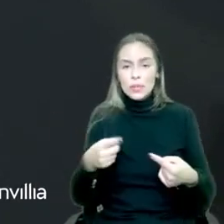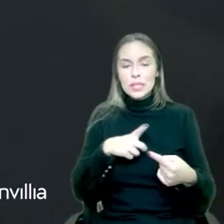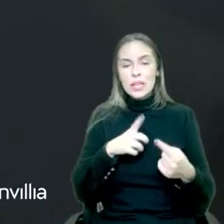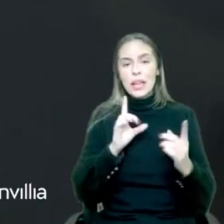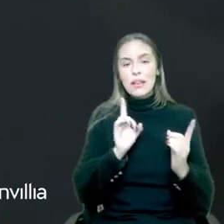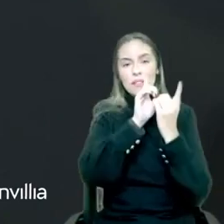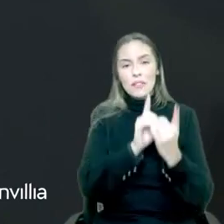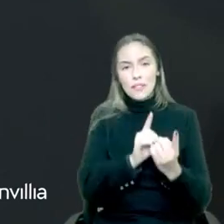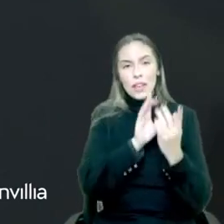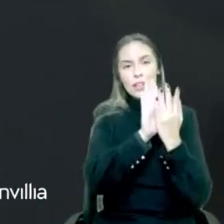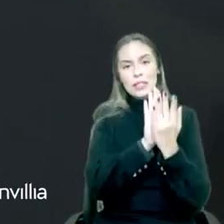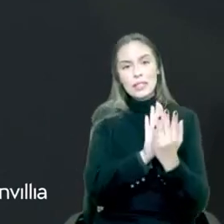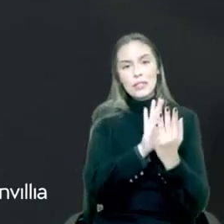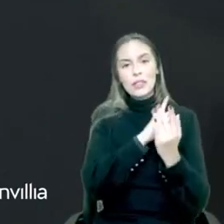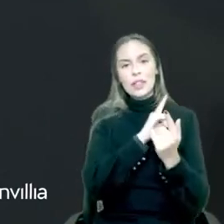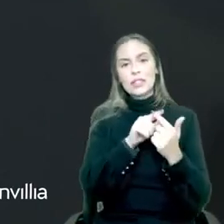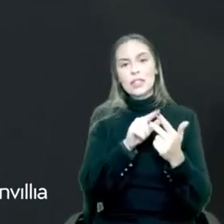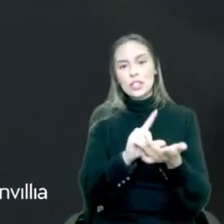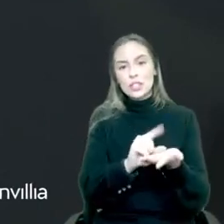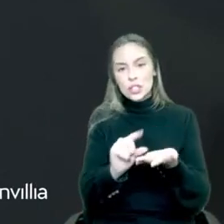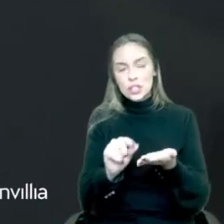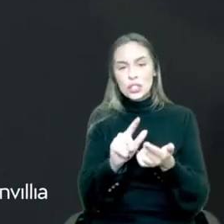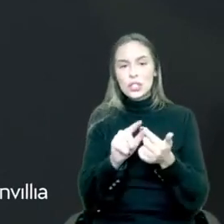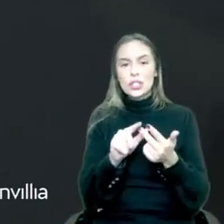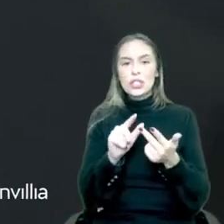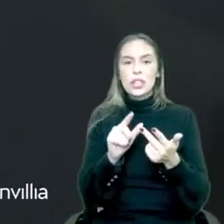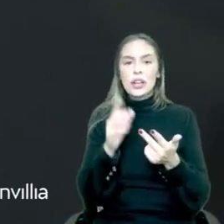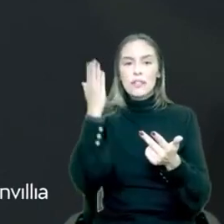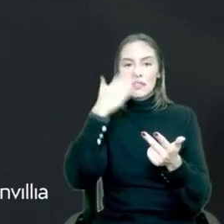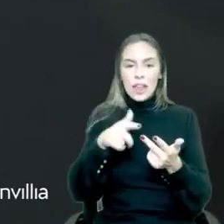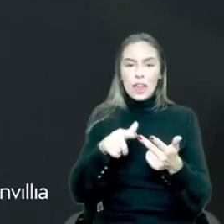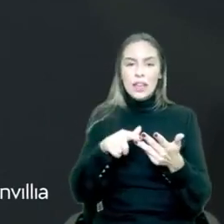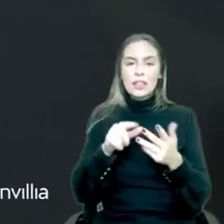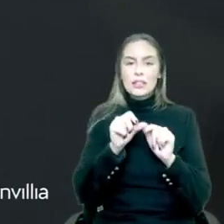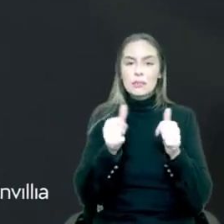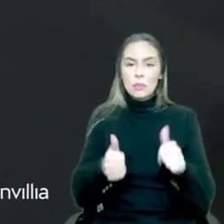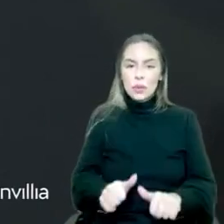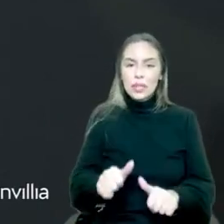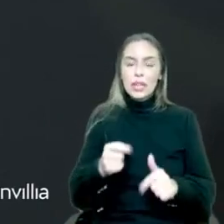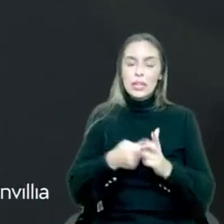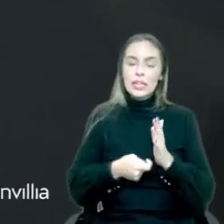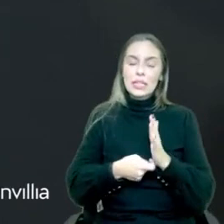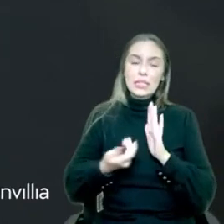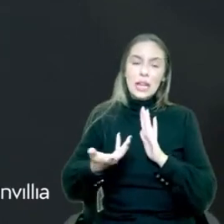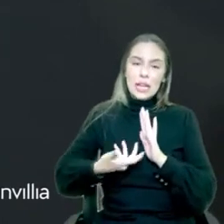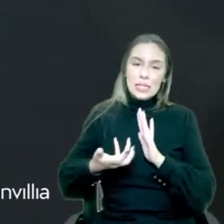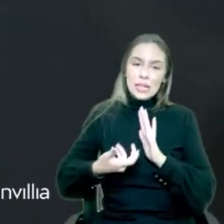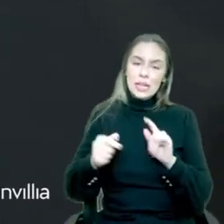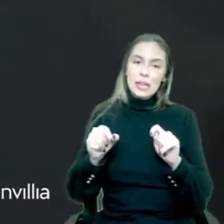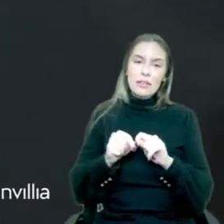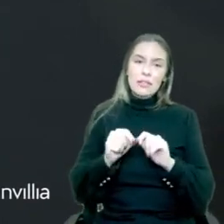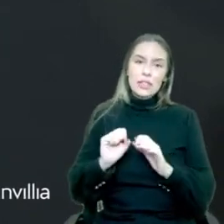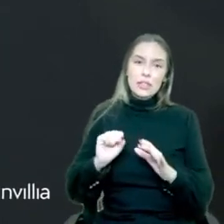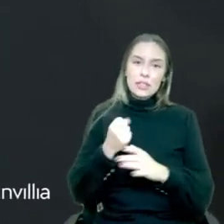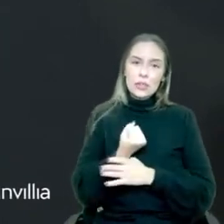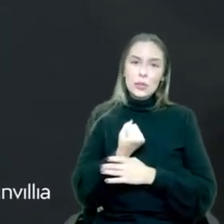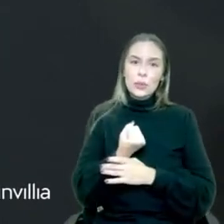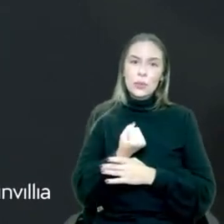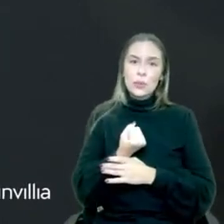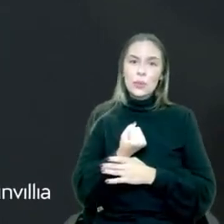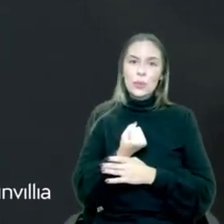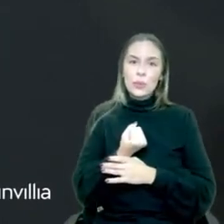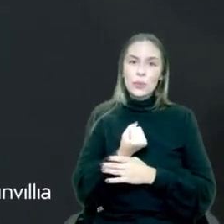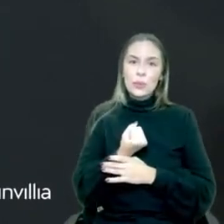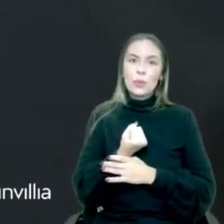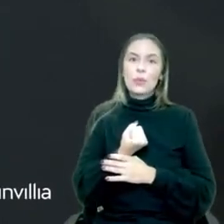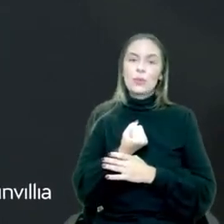facts, we have the right models. So that's how we are trying to accelerate to make sure that we overcome the bureaucracy that